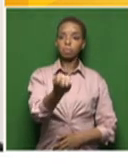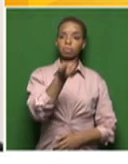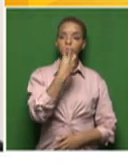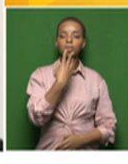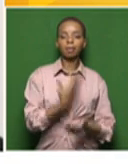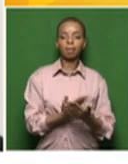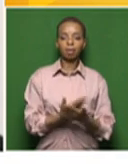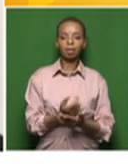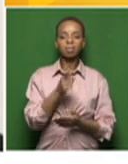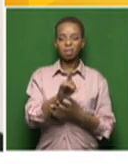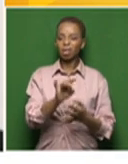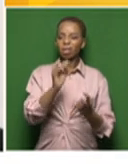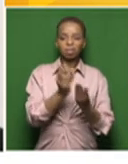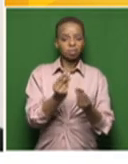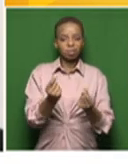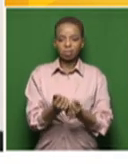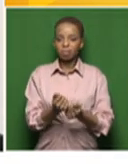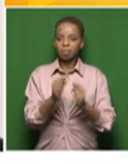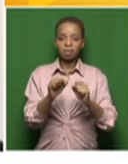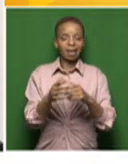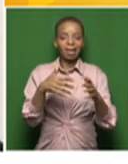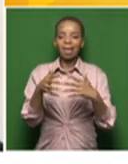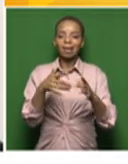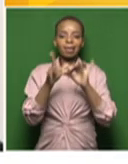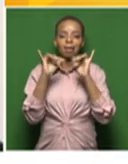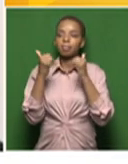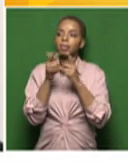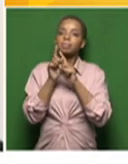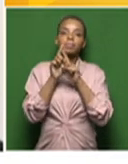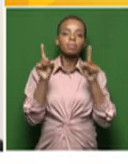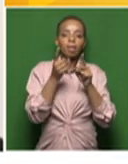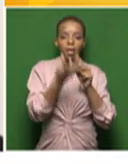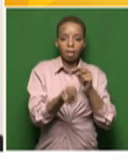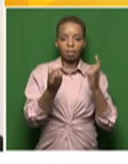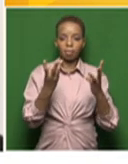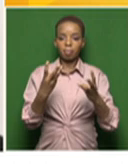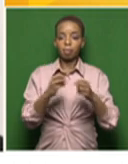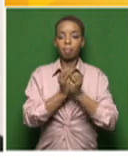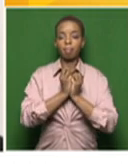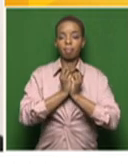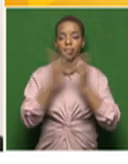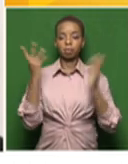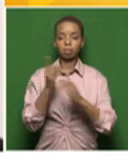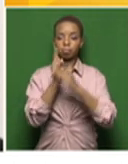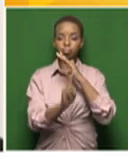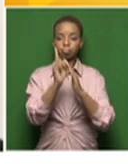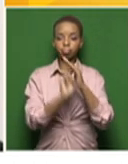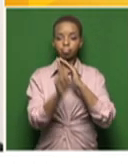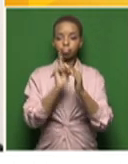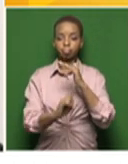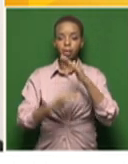viable solution for almost any industry with a high number of people that need to access a building or